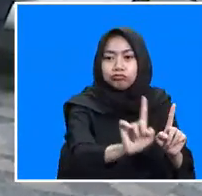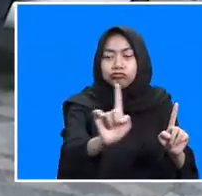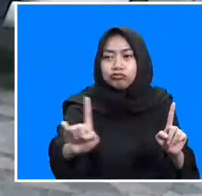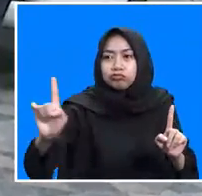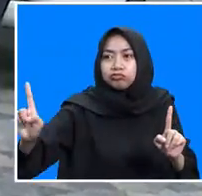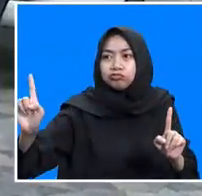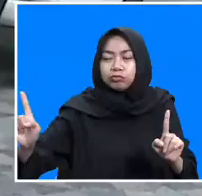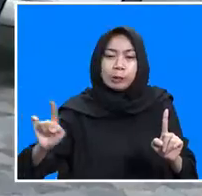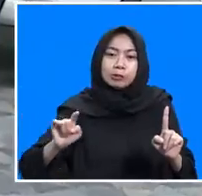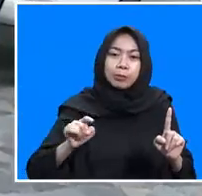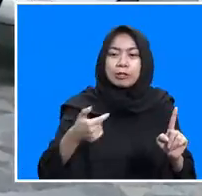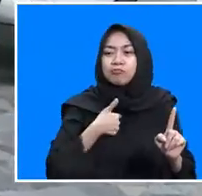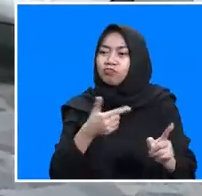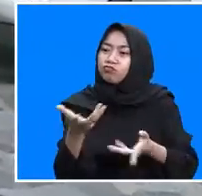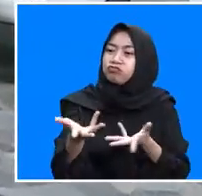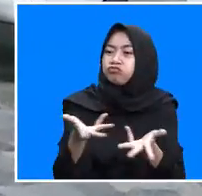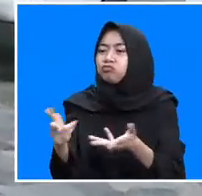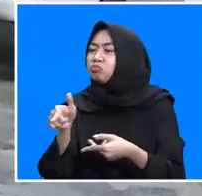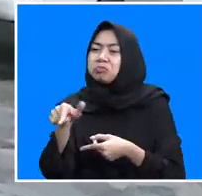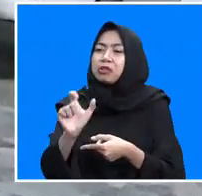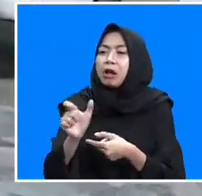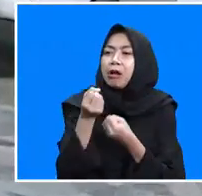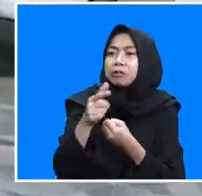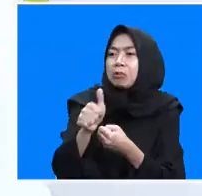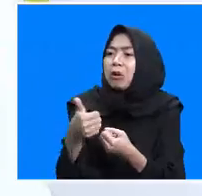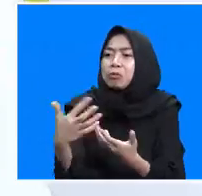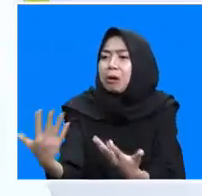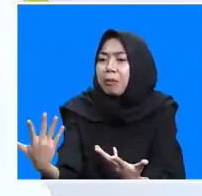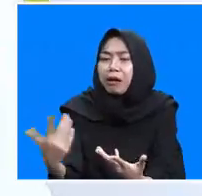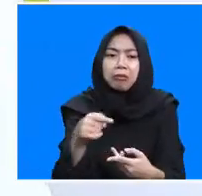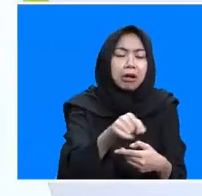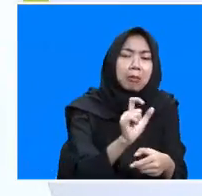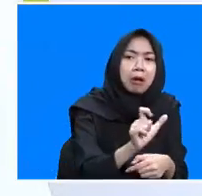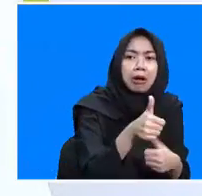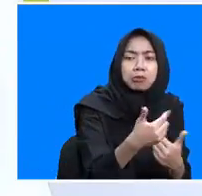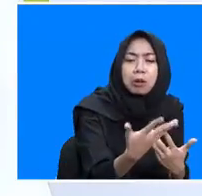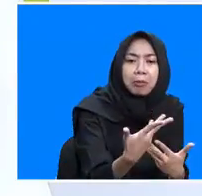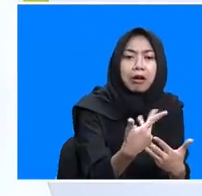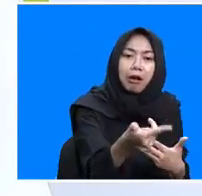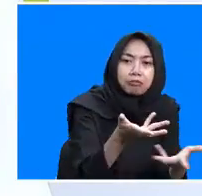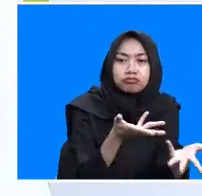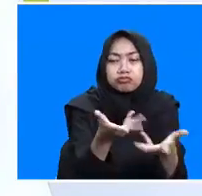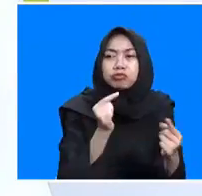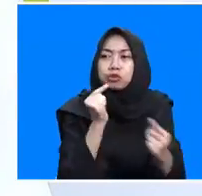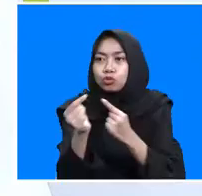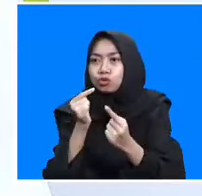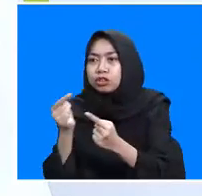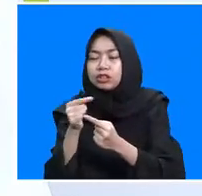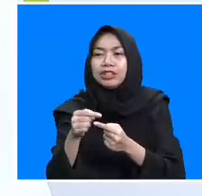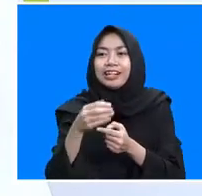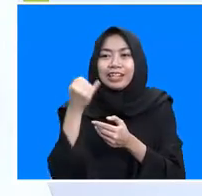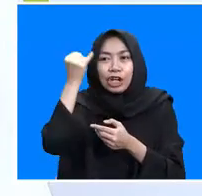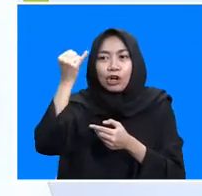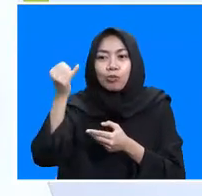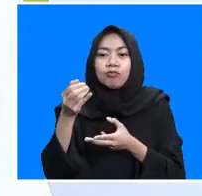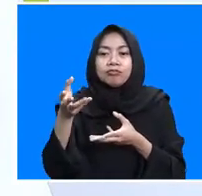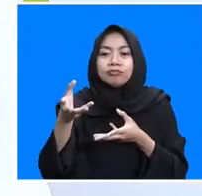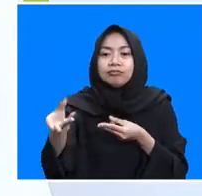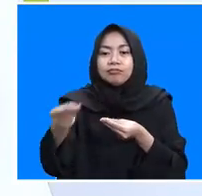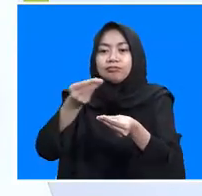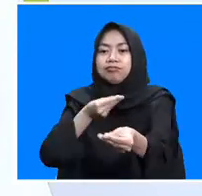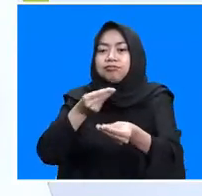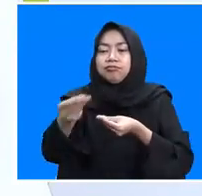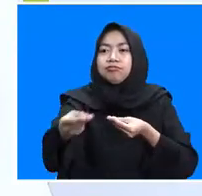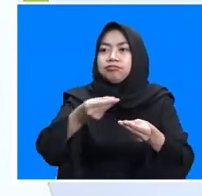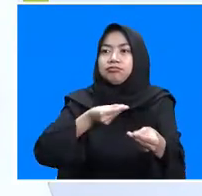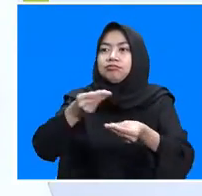with each other about what are the best practices around health and sanitation, but stuff around the reconfiguration of